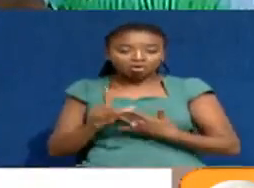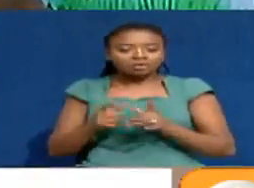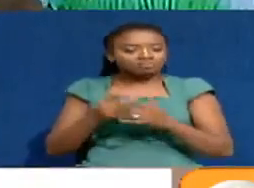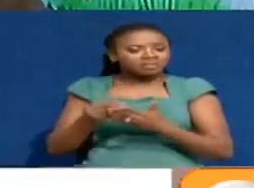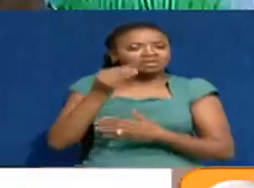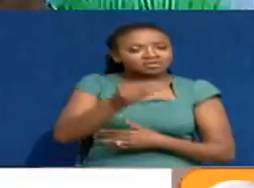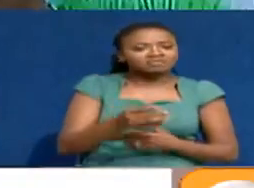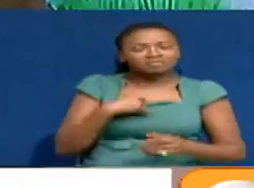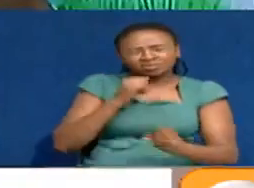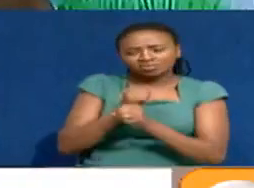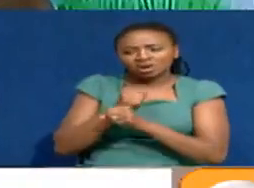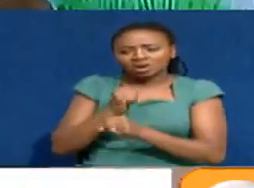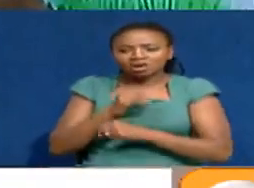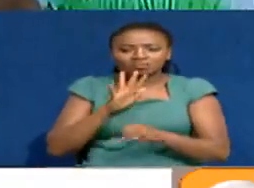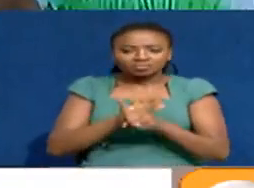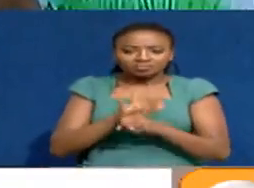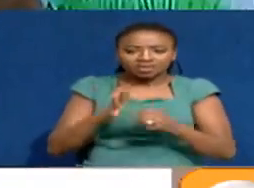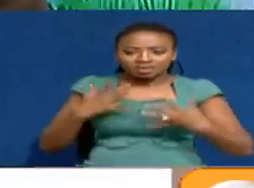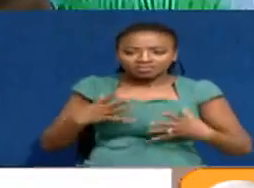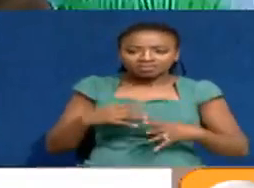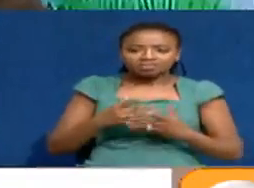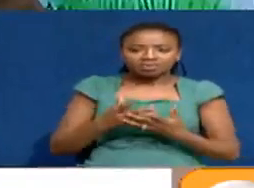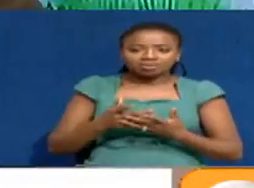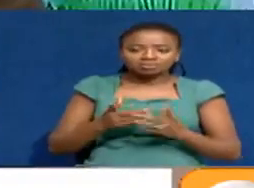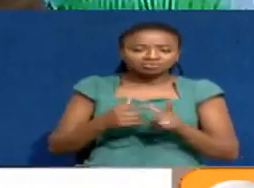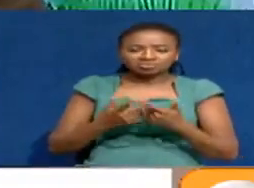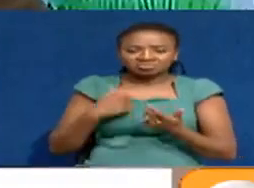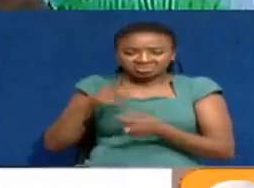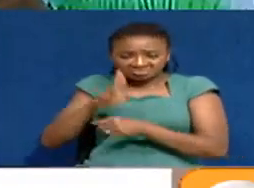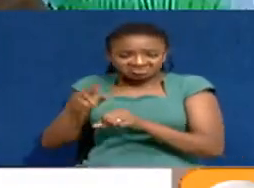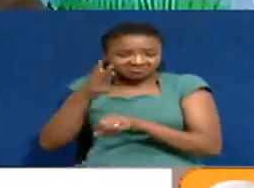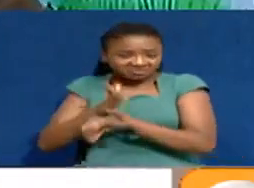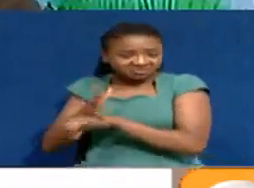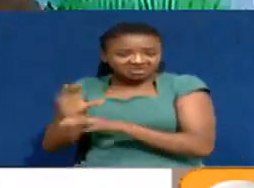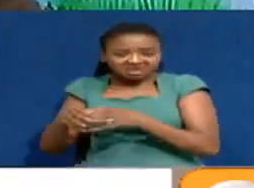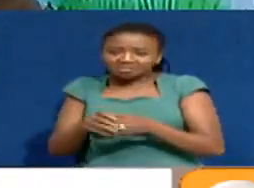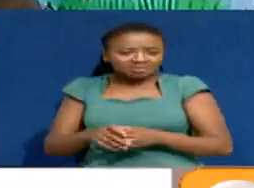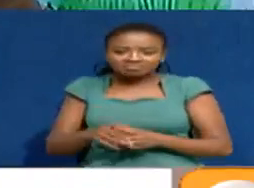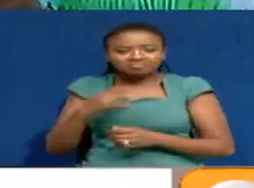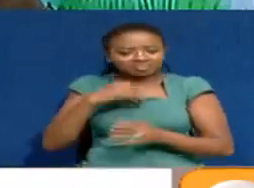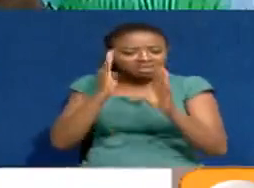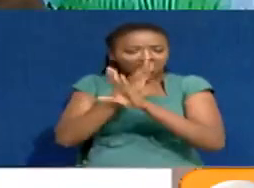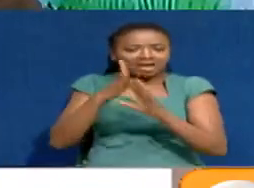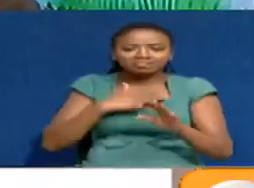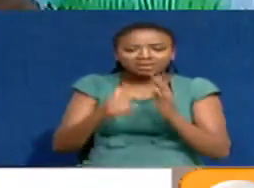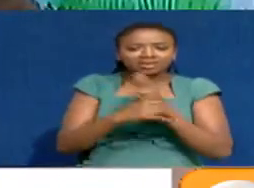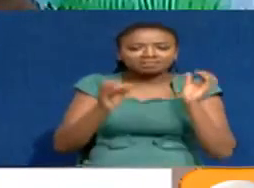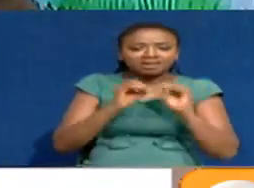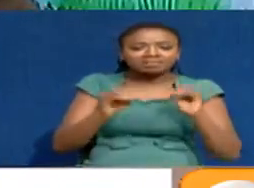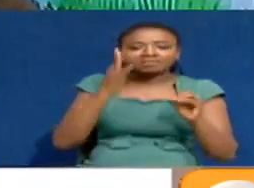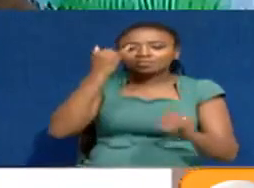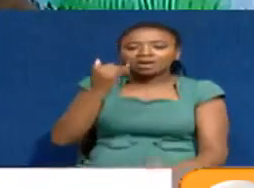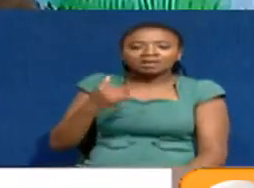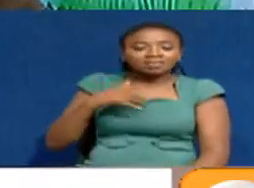I worked with many people, and I had no reason to use proxies because I did not need to hide my identity because I was not a public